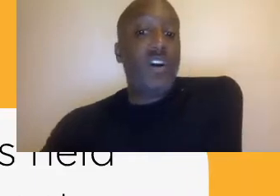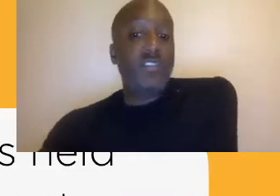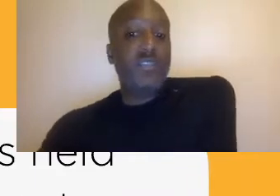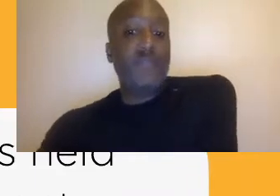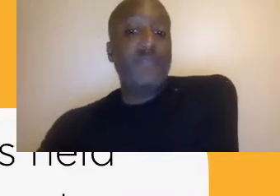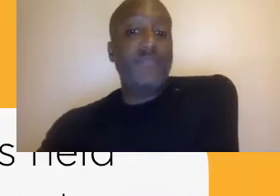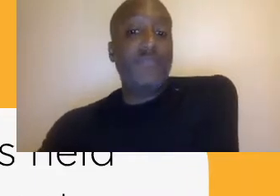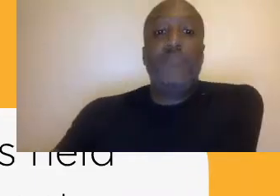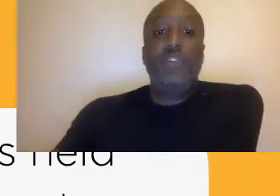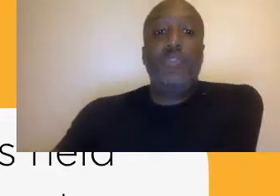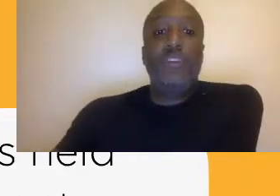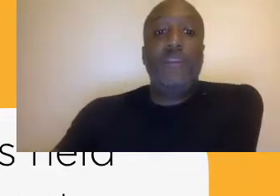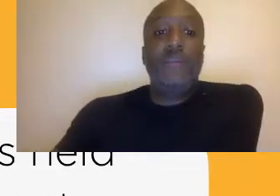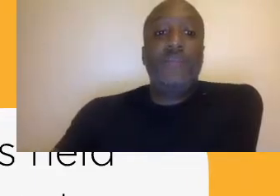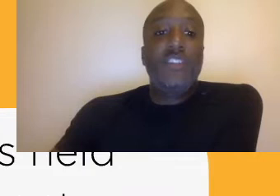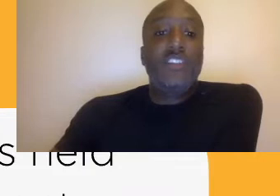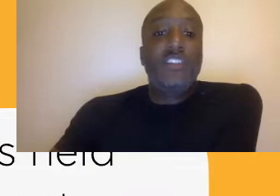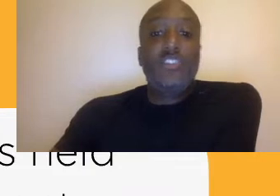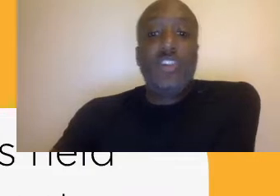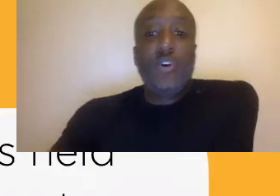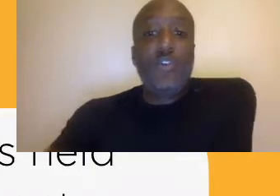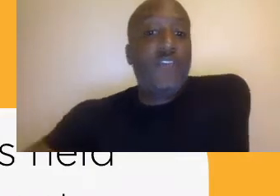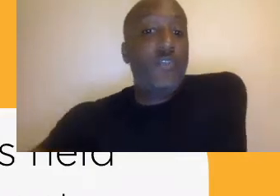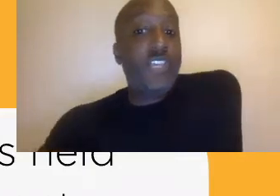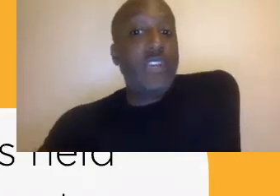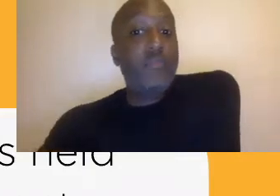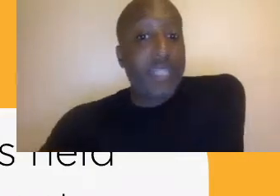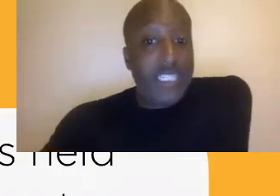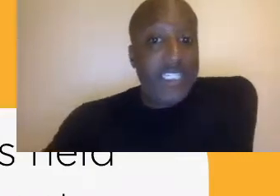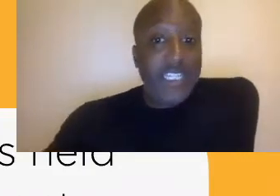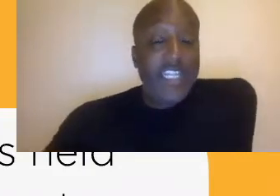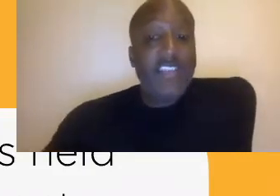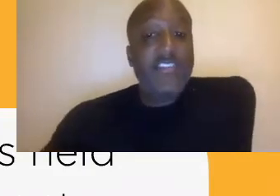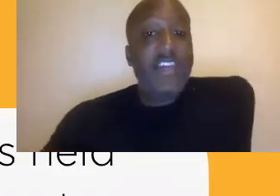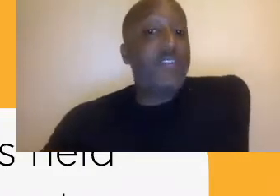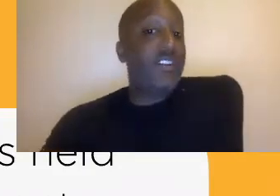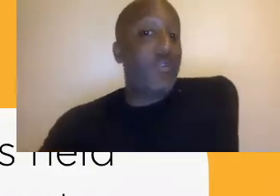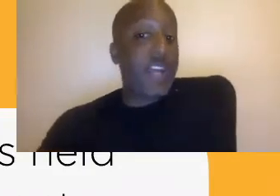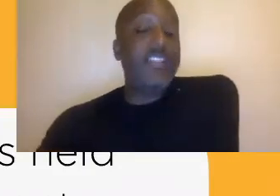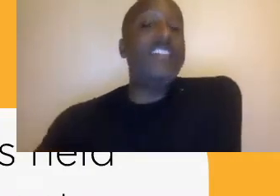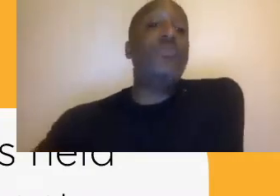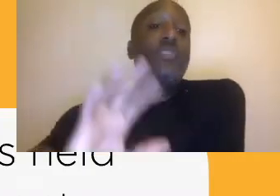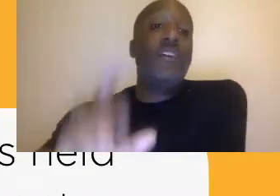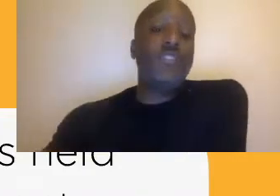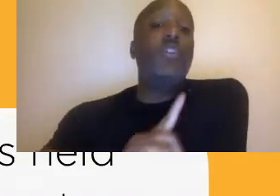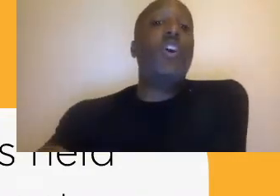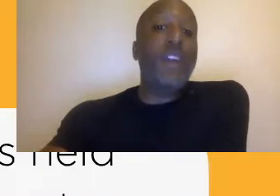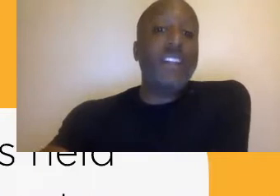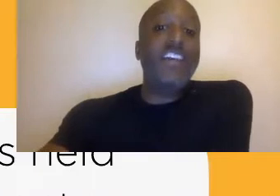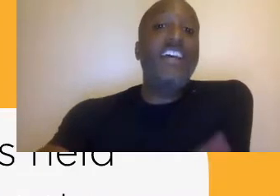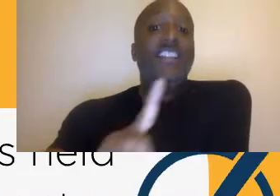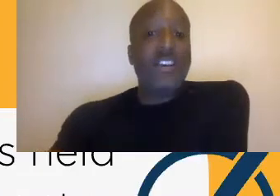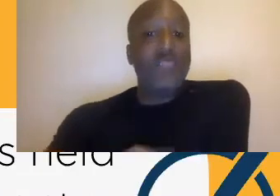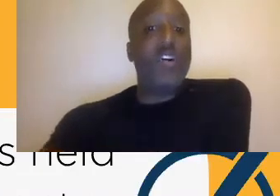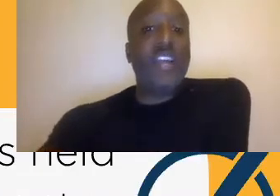is false. Bloop. So if you said B, that was correct. You were